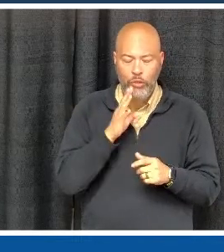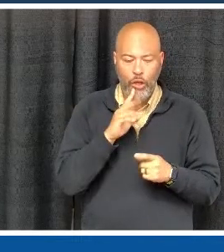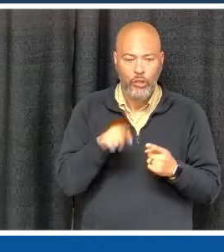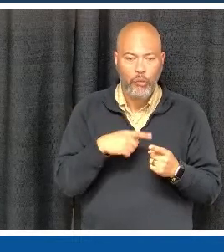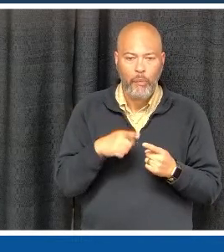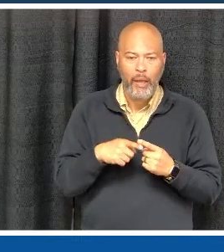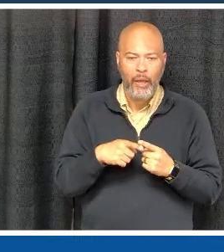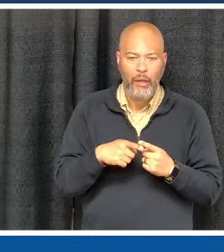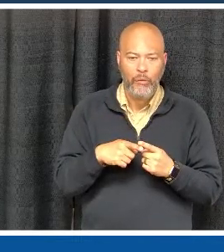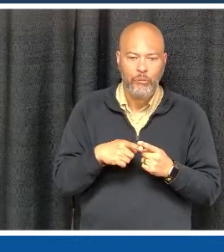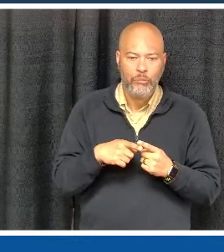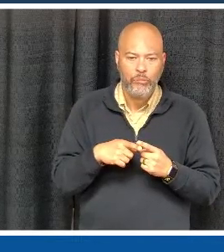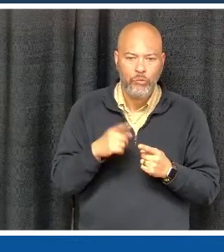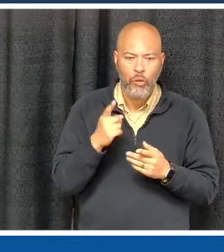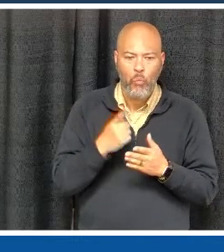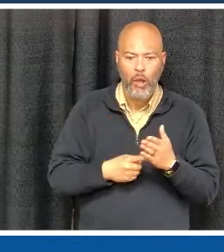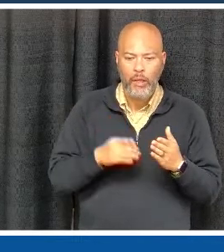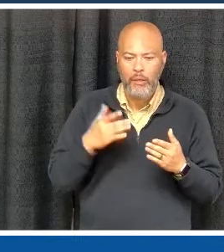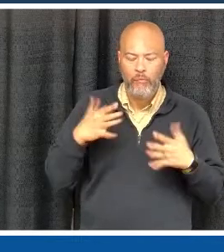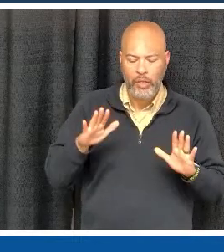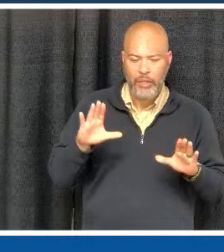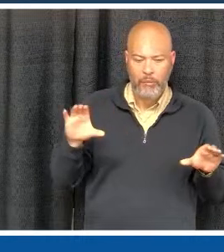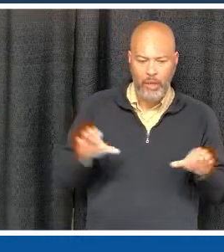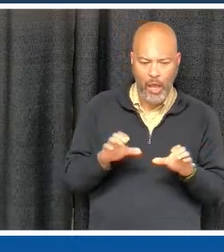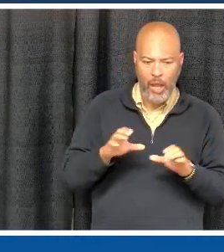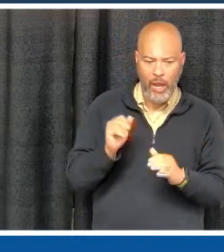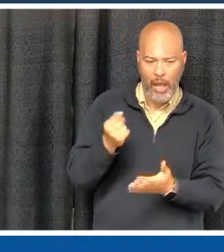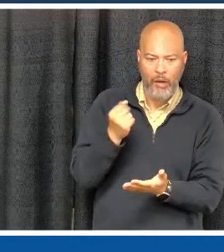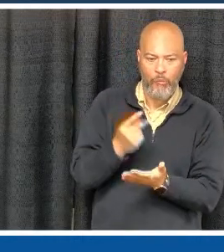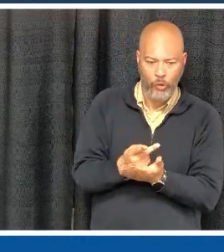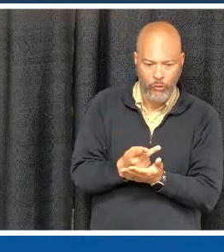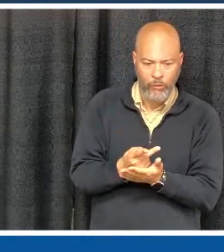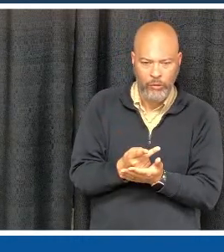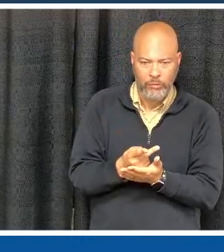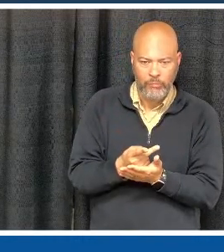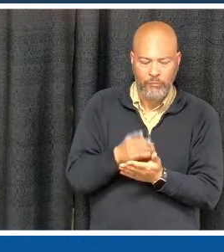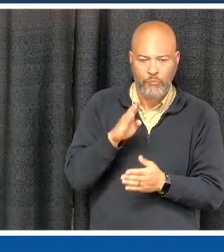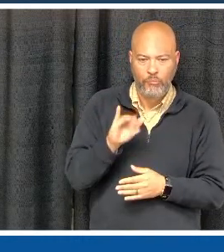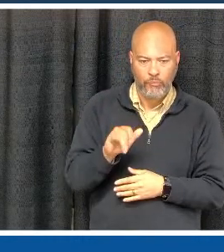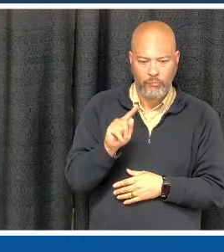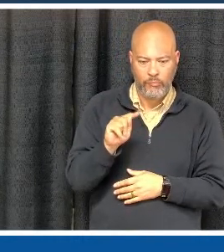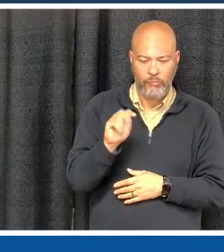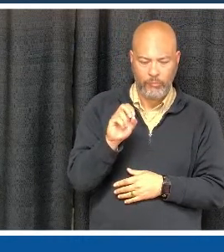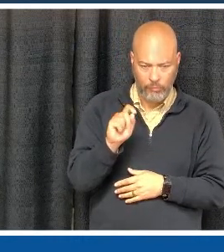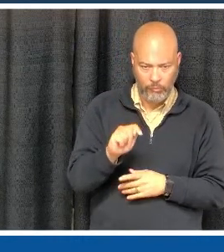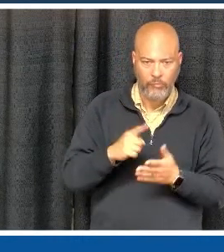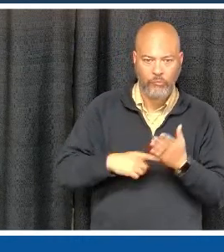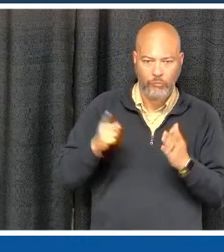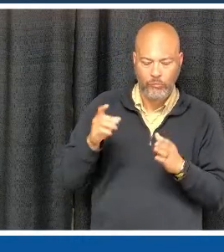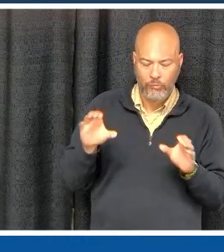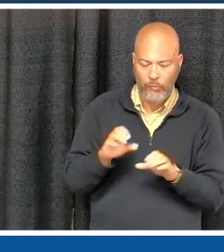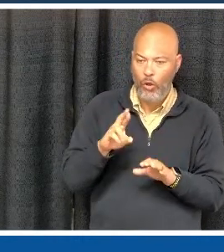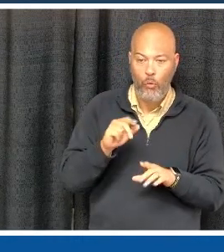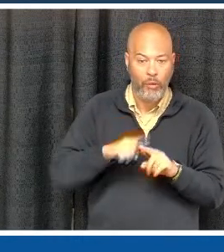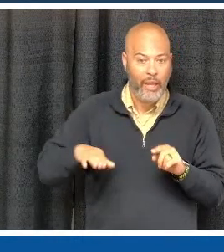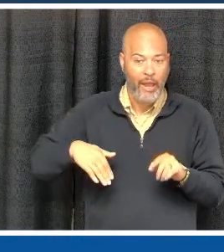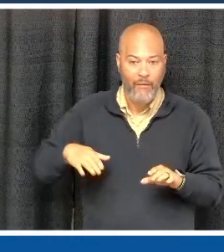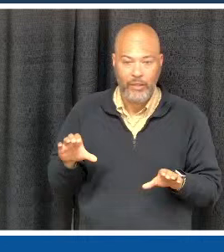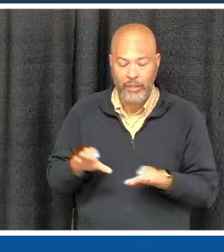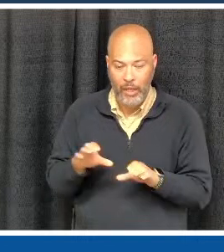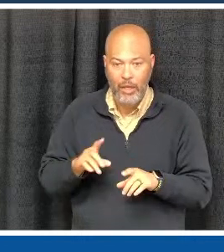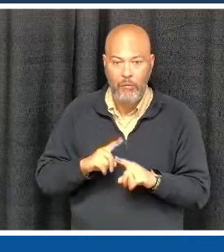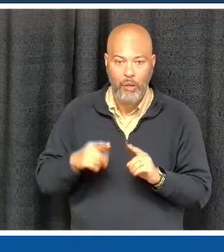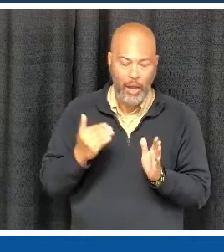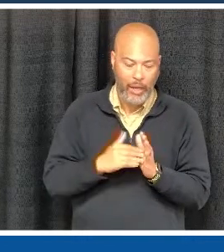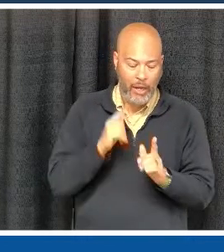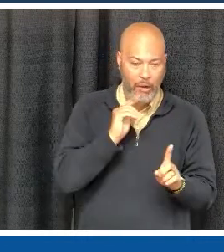about what's been done and approved by TDOT and what they have done or haven't done. And I would